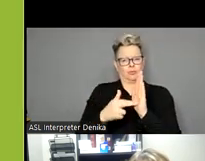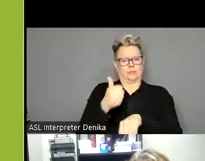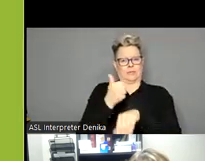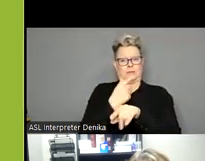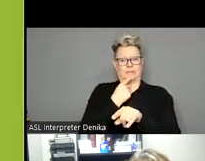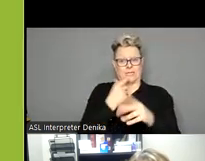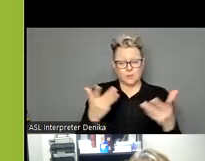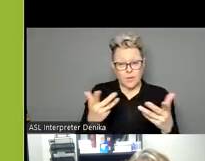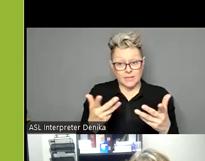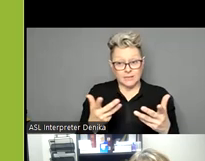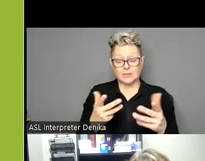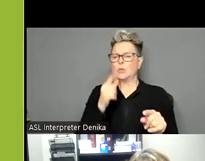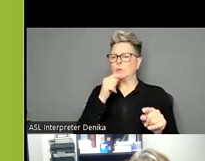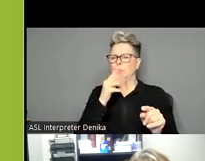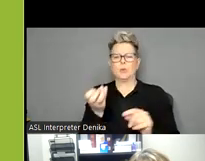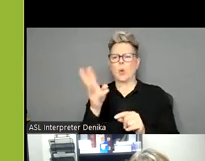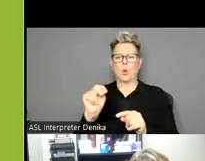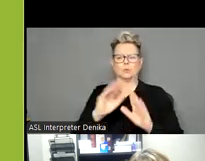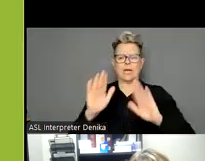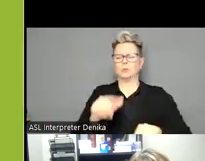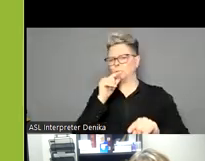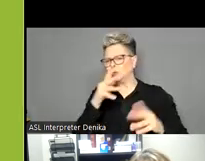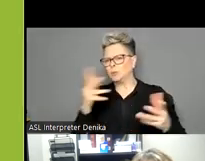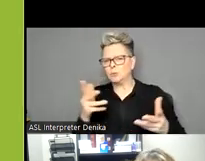in terms of who owns that house. Now,